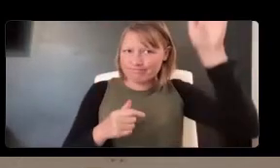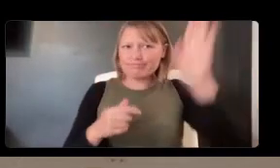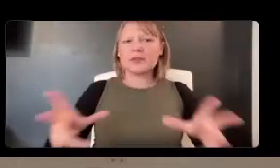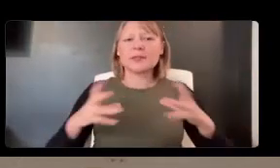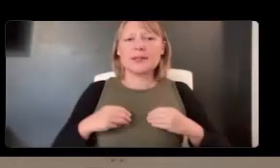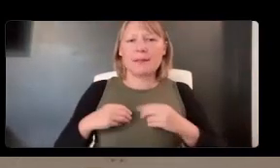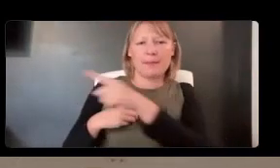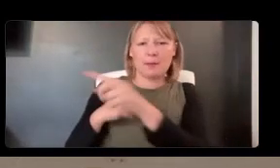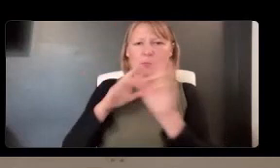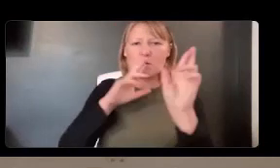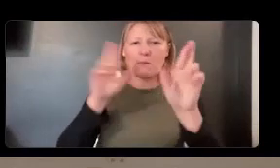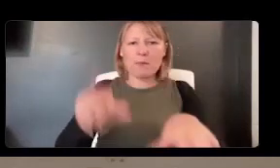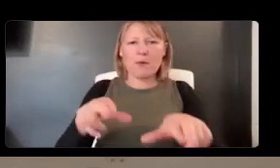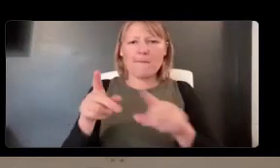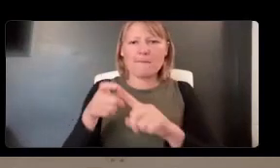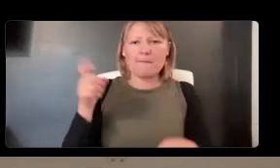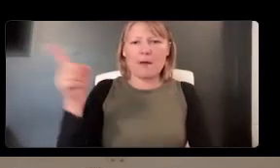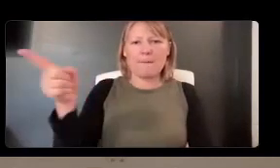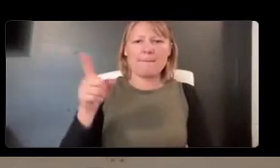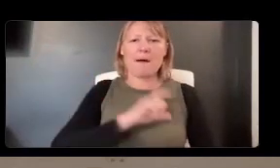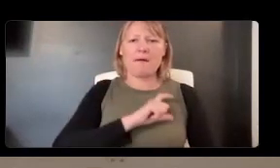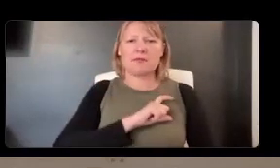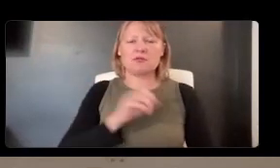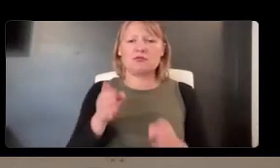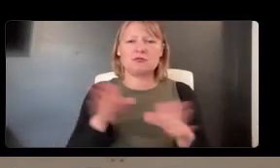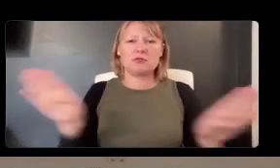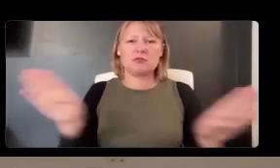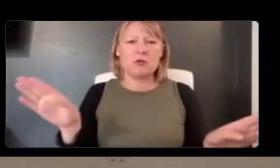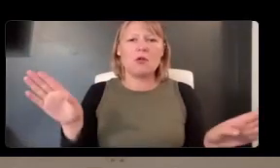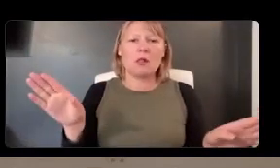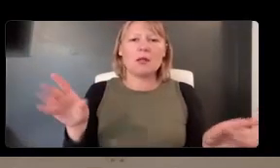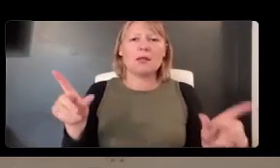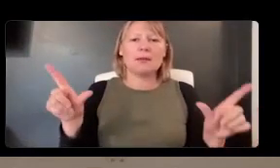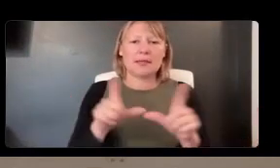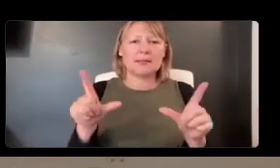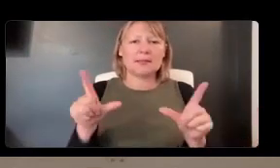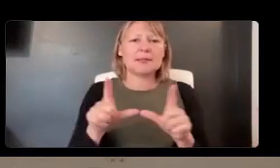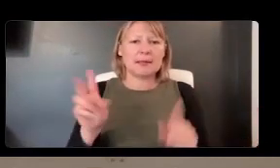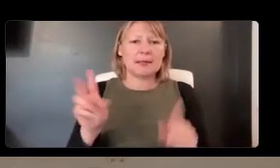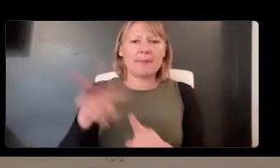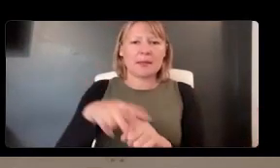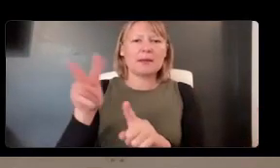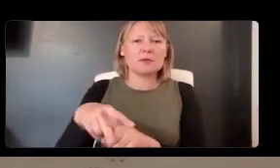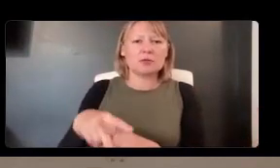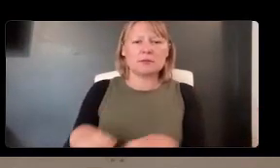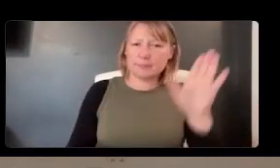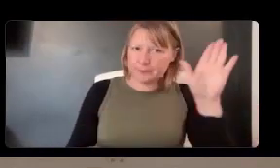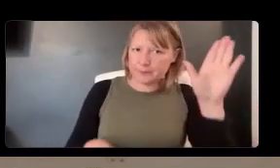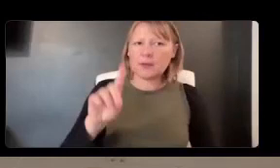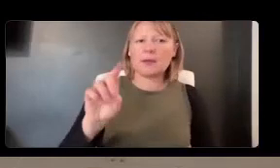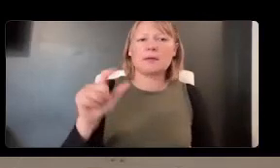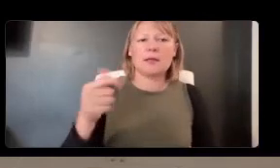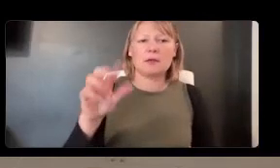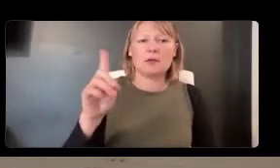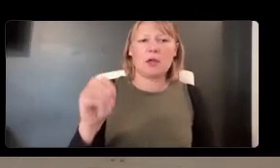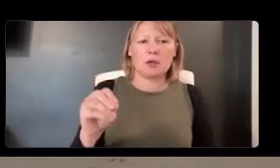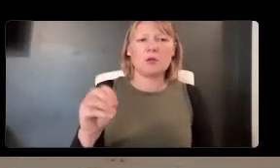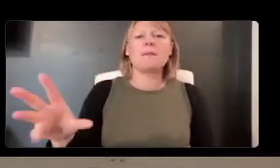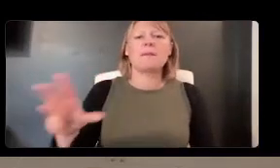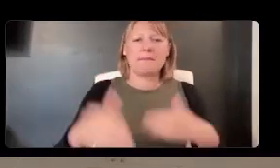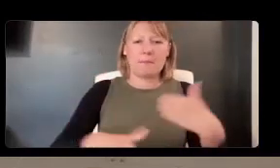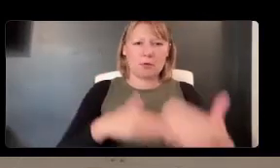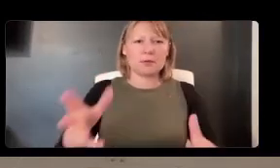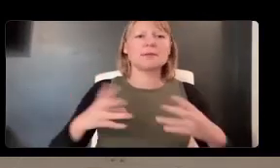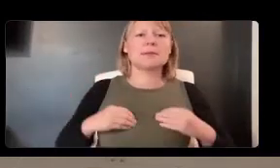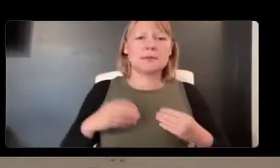the Office of General Counsel's licensing applications? Yes, Board Member Delgado, I make a motion to accept the